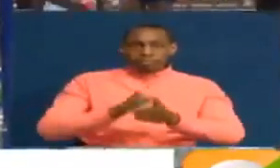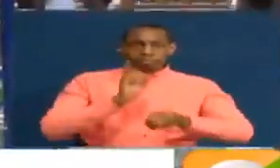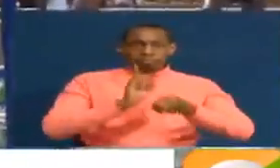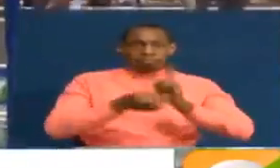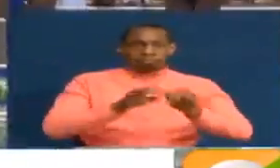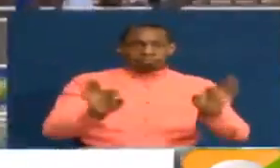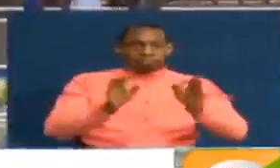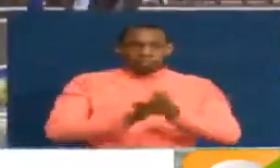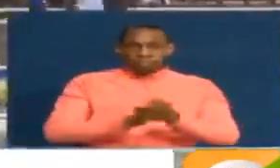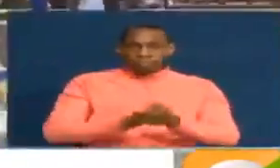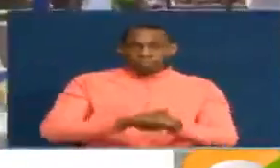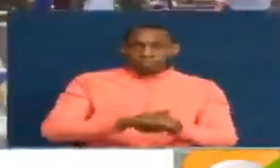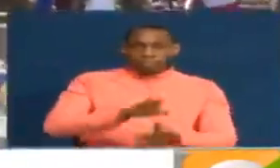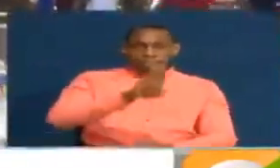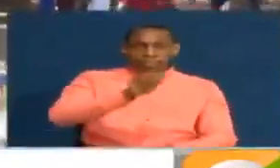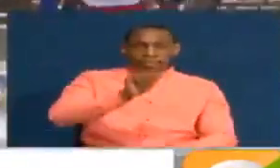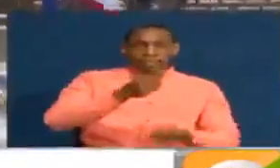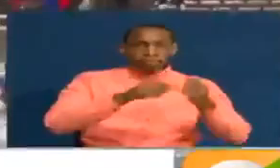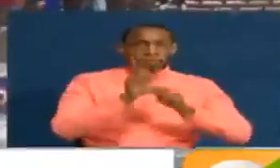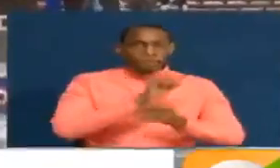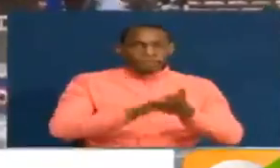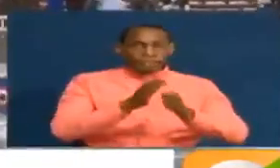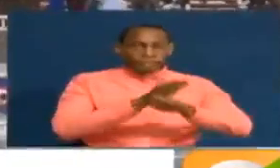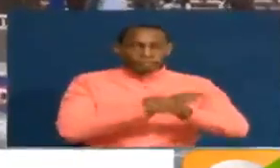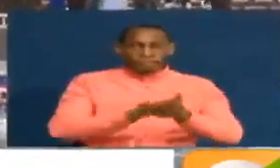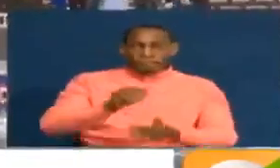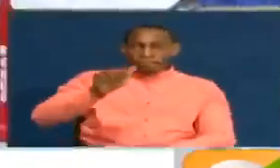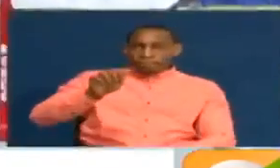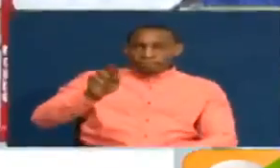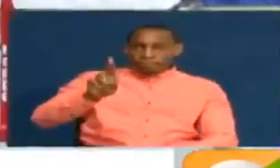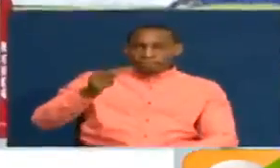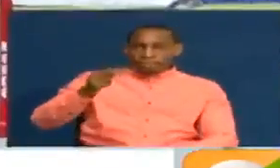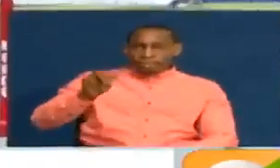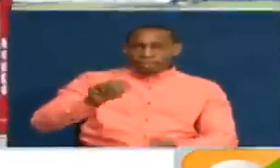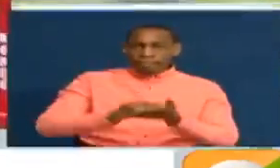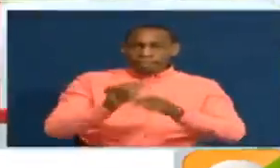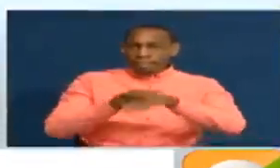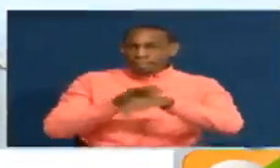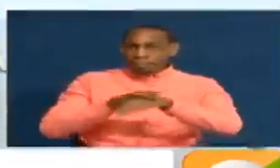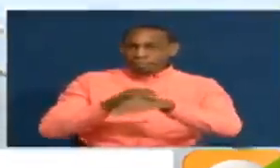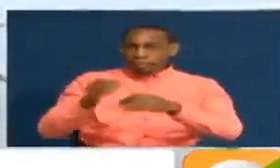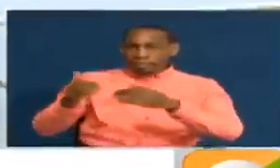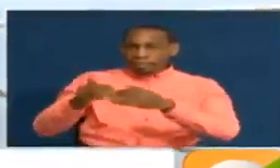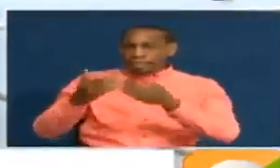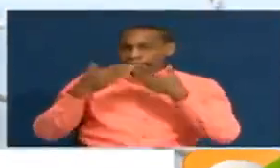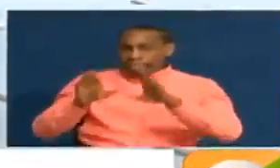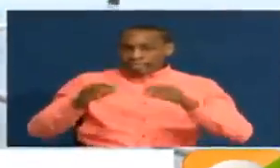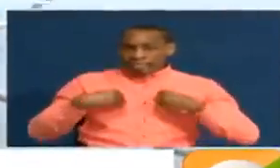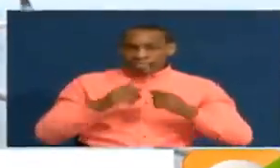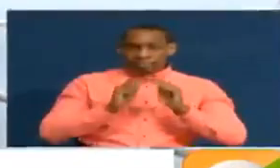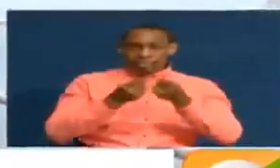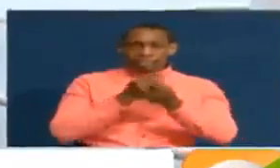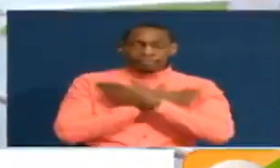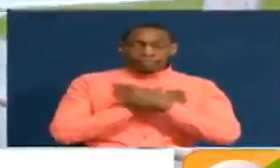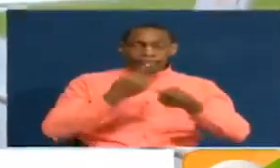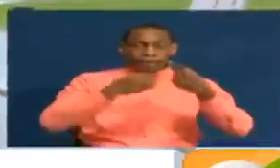race. Instead, Leonard Bett won ahead of Abraham Kibiwot, who slowed at the finish to allow his teammate to